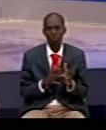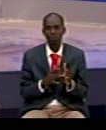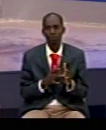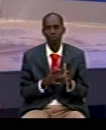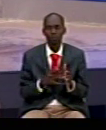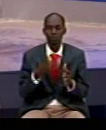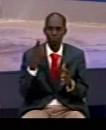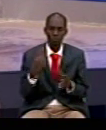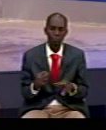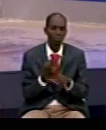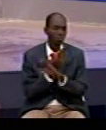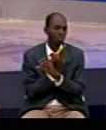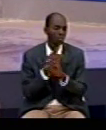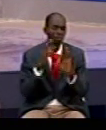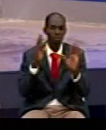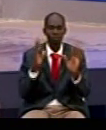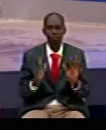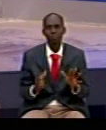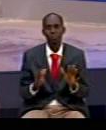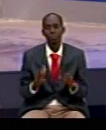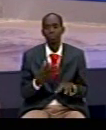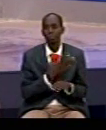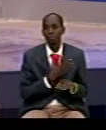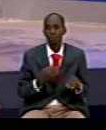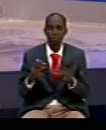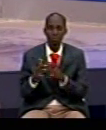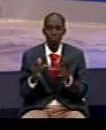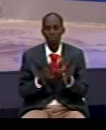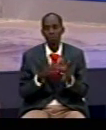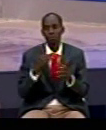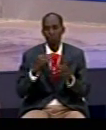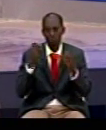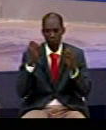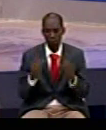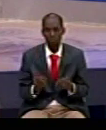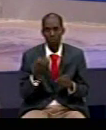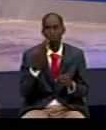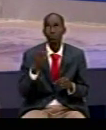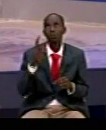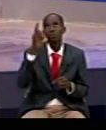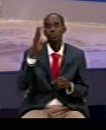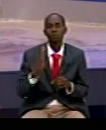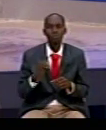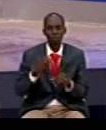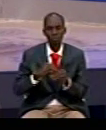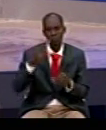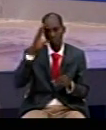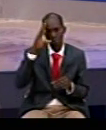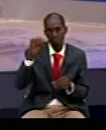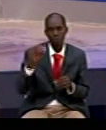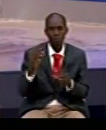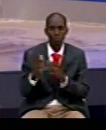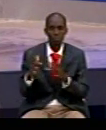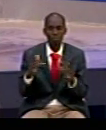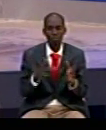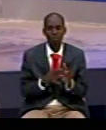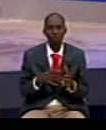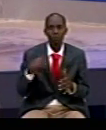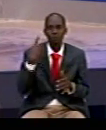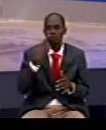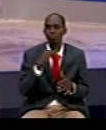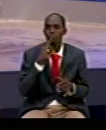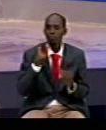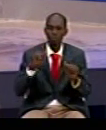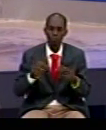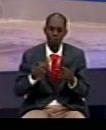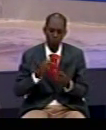Jesus the redeemer. And Jesus the power of God in man. Jesus who is able